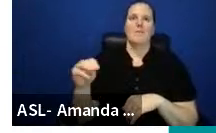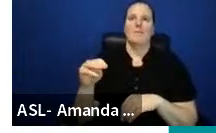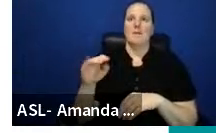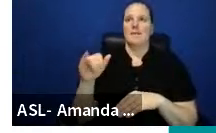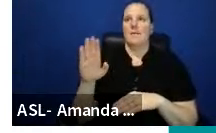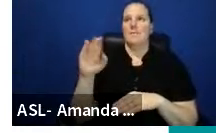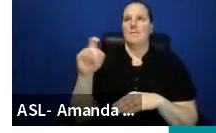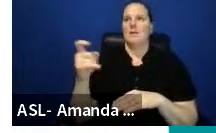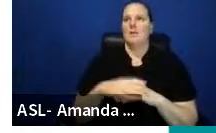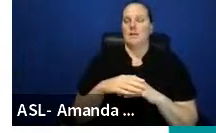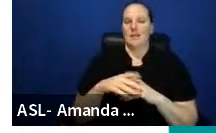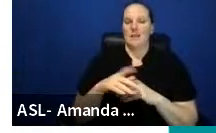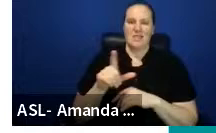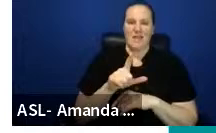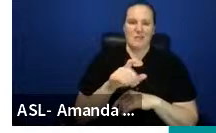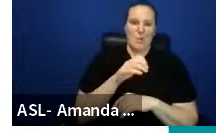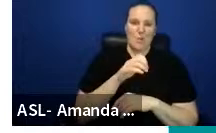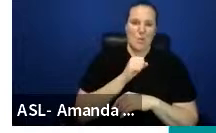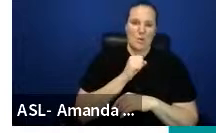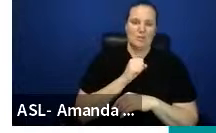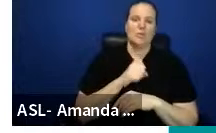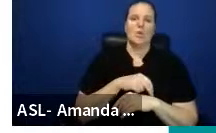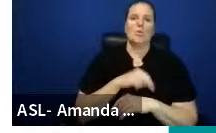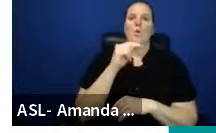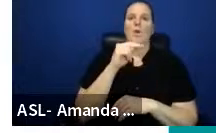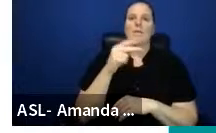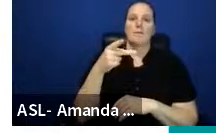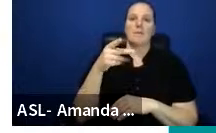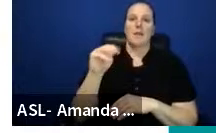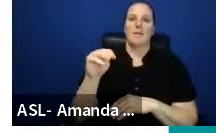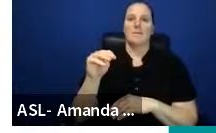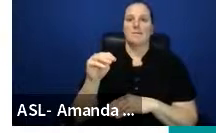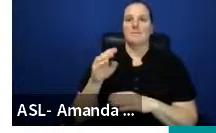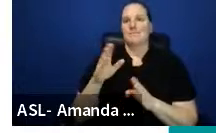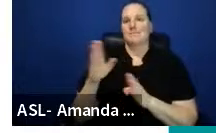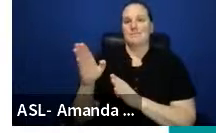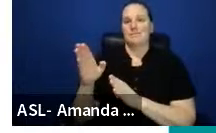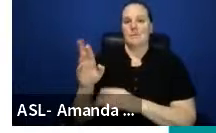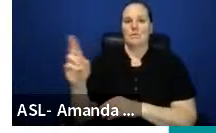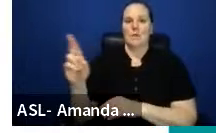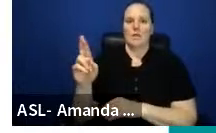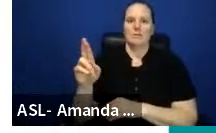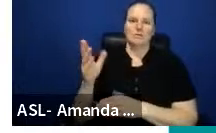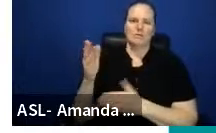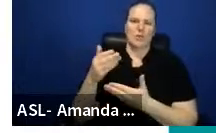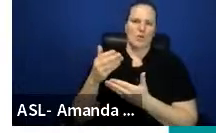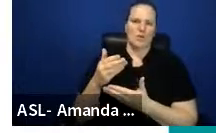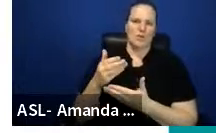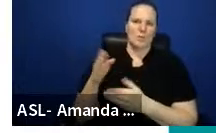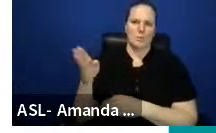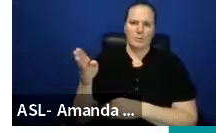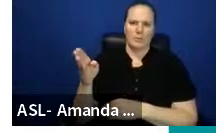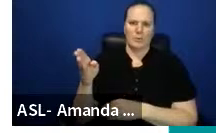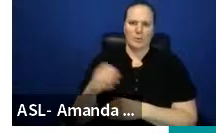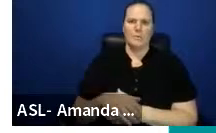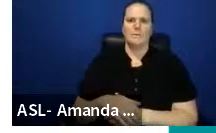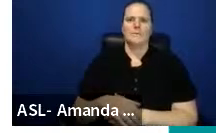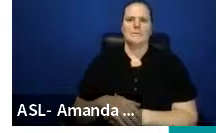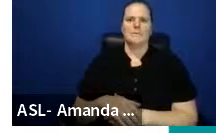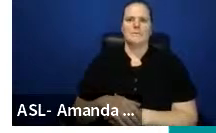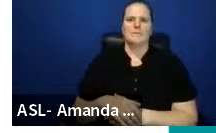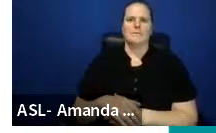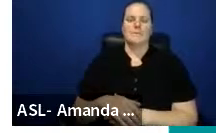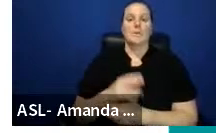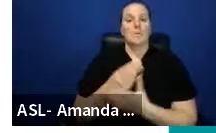boxes on the left in orange, and the northbound PM are the boxes on the right. They're kind of in the dark blue. So in